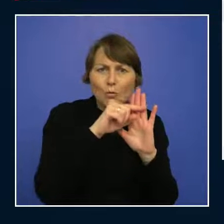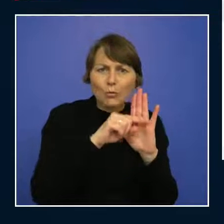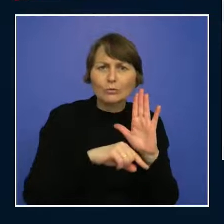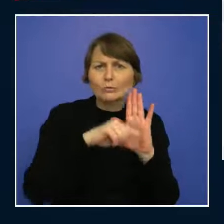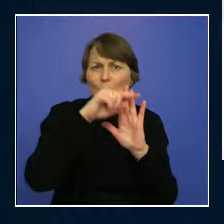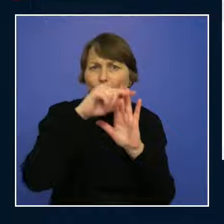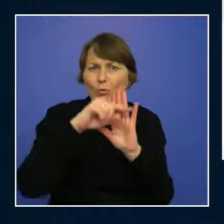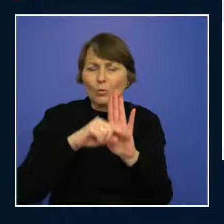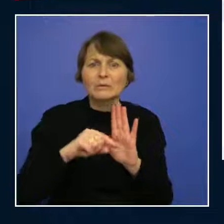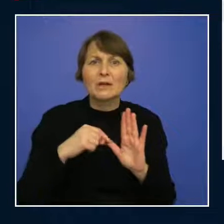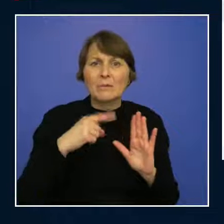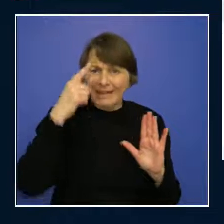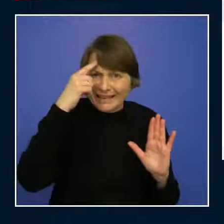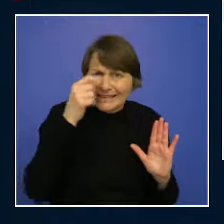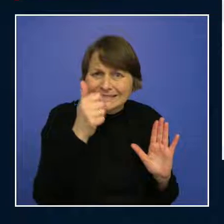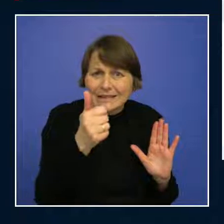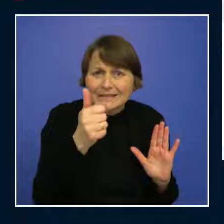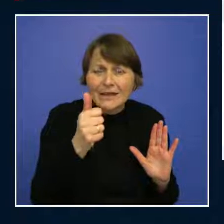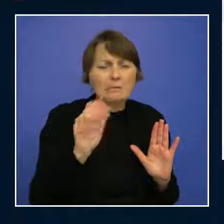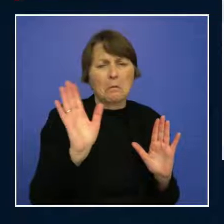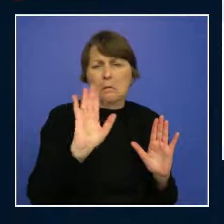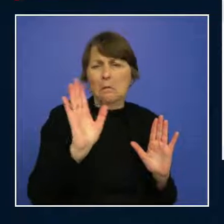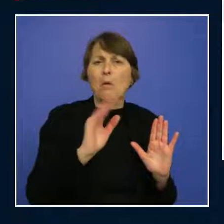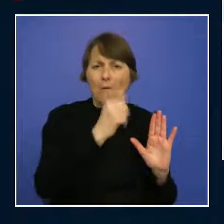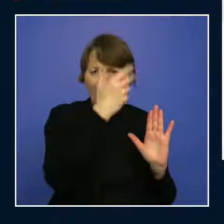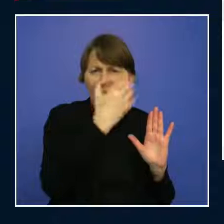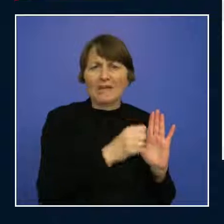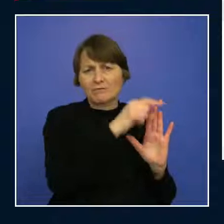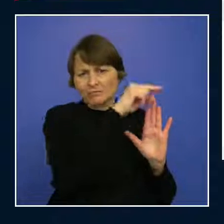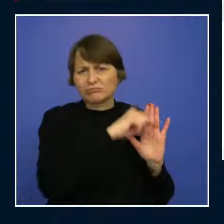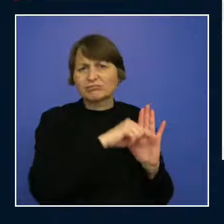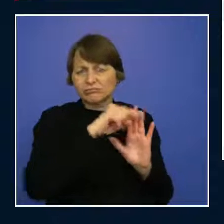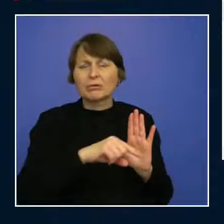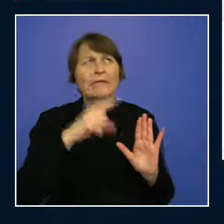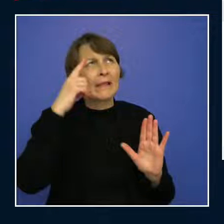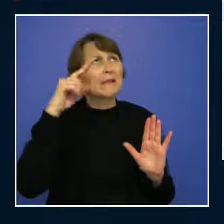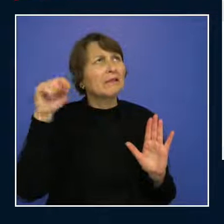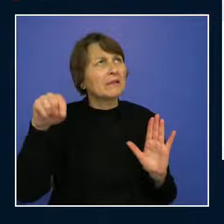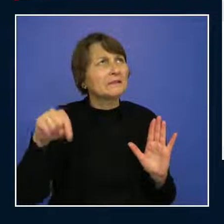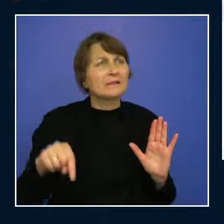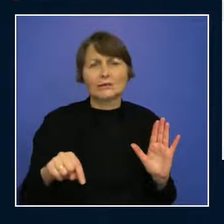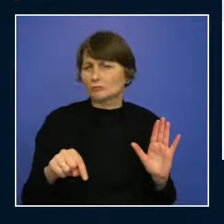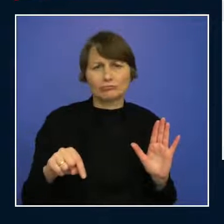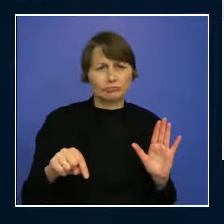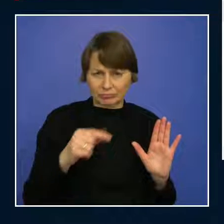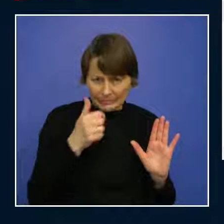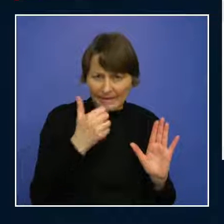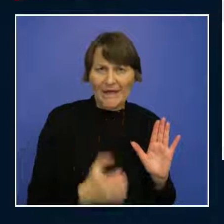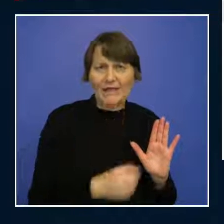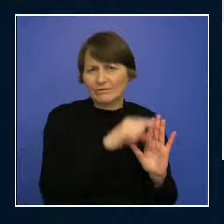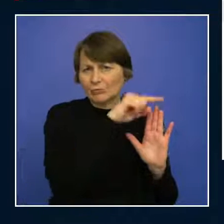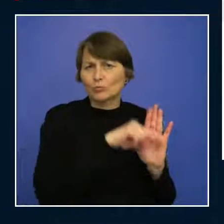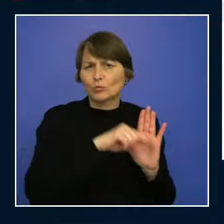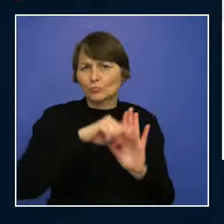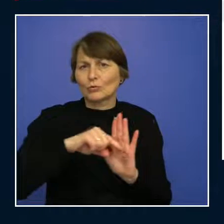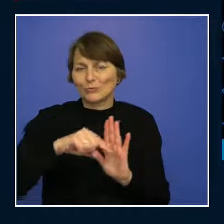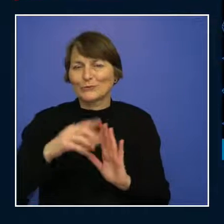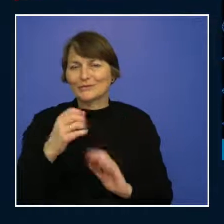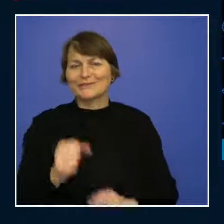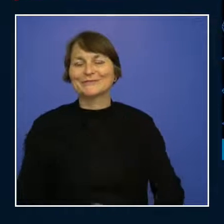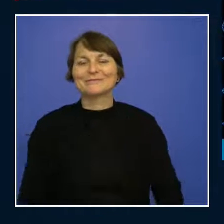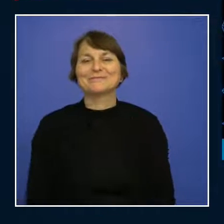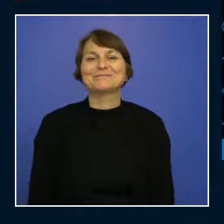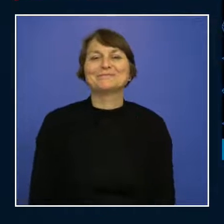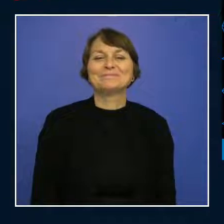think about all these rules and think ahead about how an attacker is going to potentially attack your website. Now, if we go